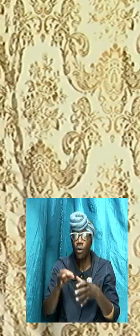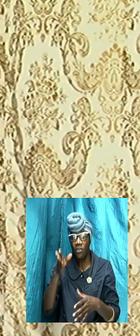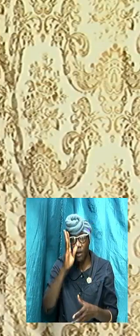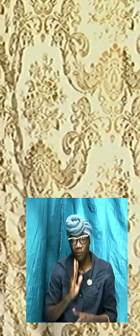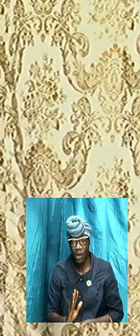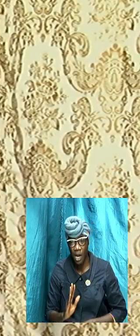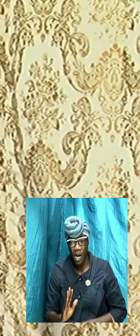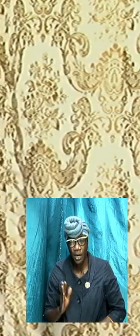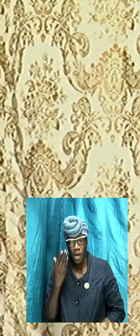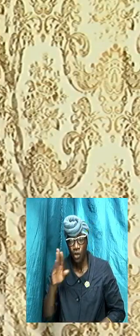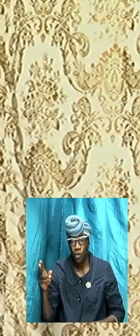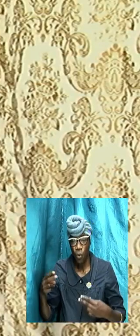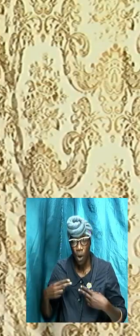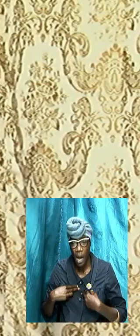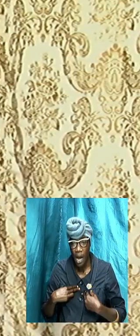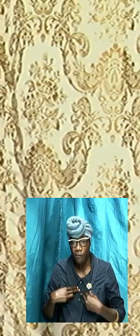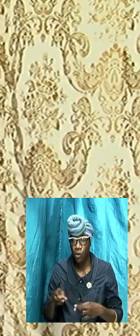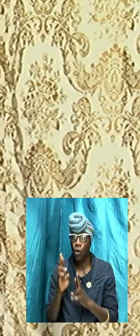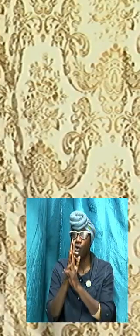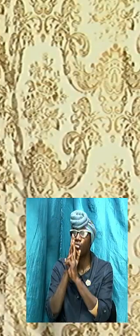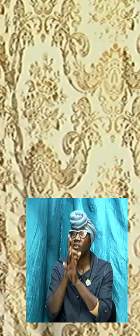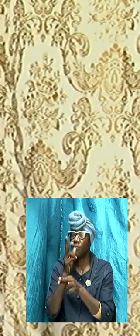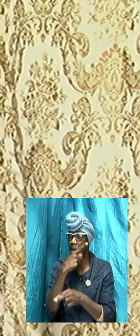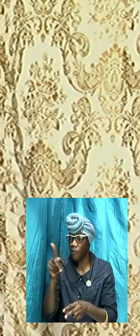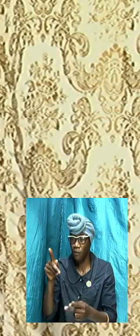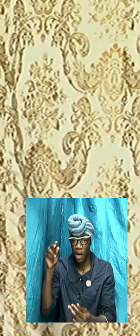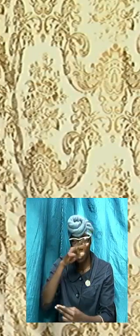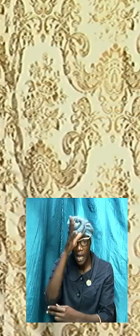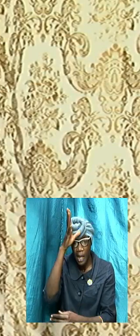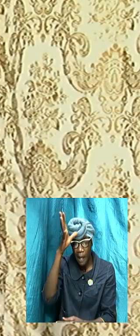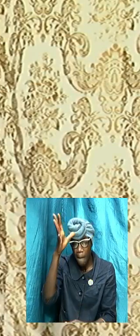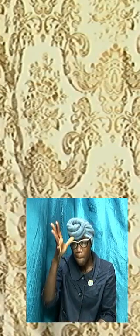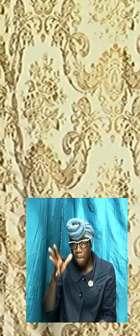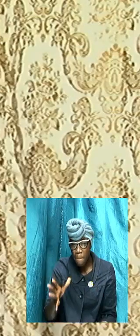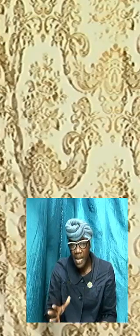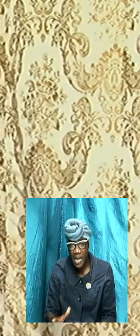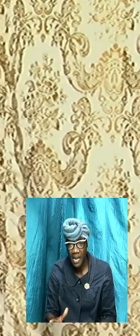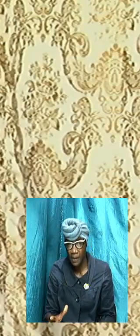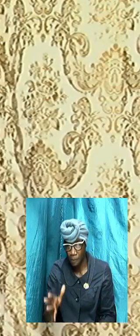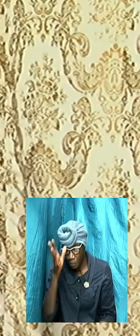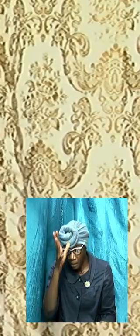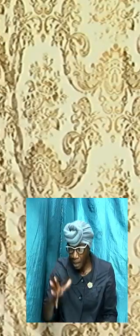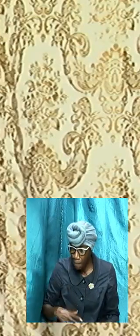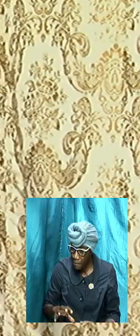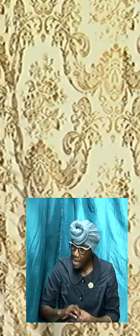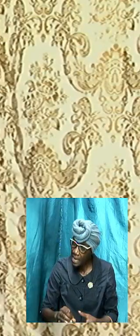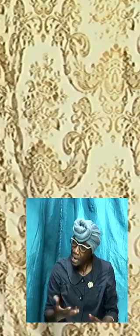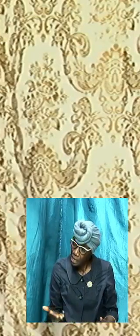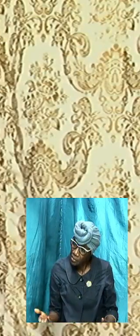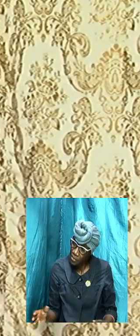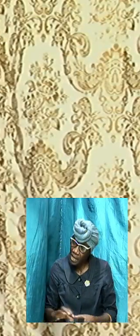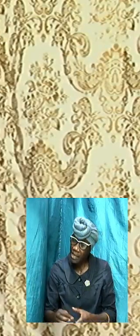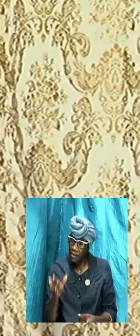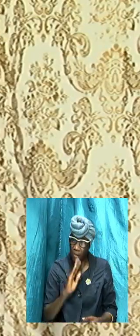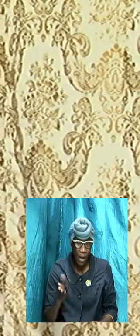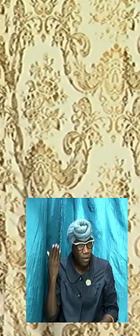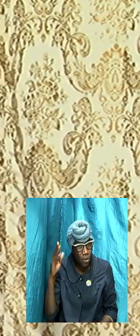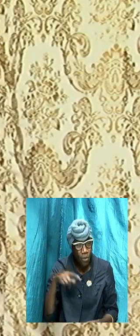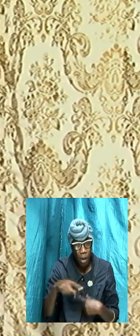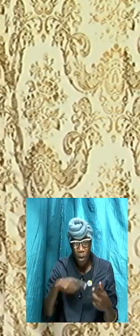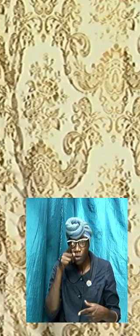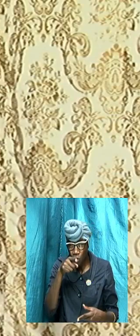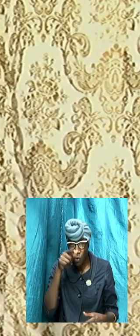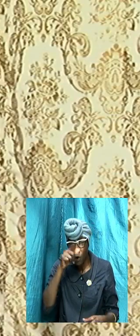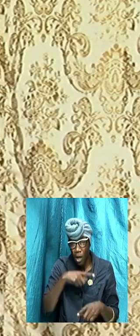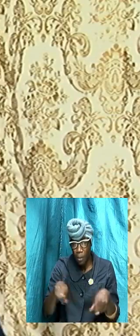Amen. And they don't have no respect for the men of God, and they have no respect for the things of God. I don't know about you, but this